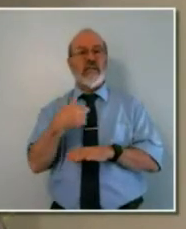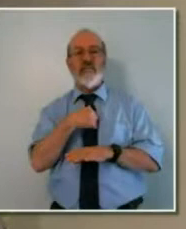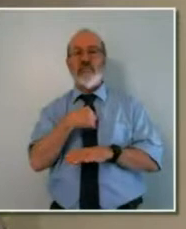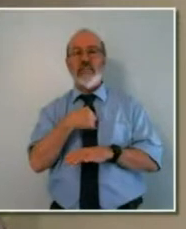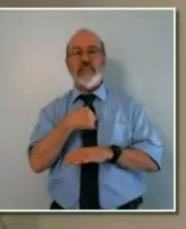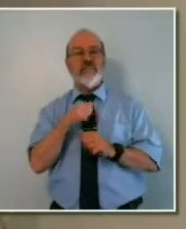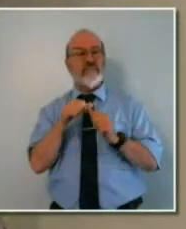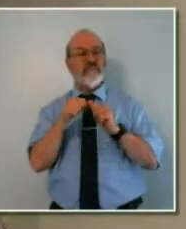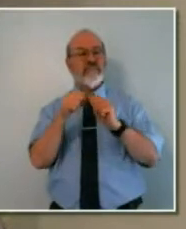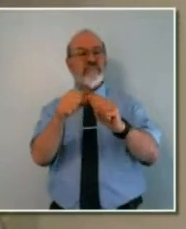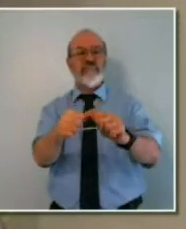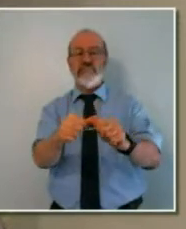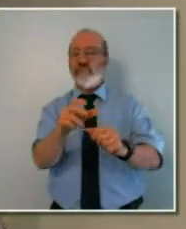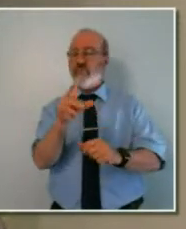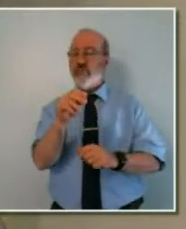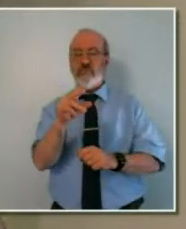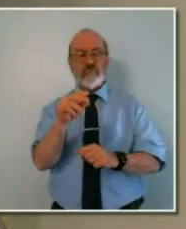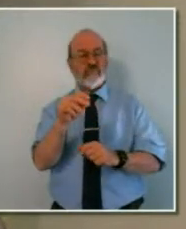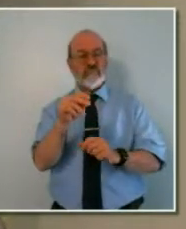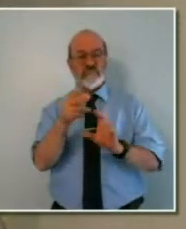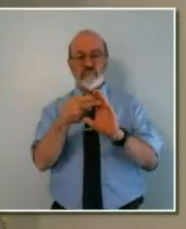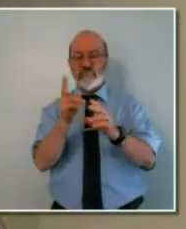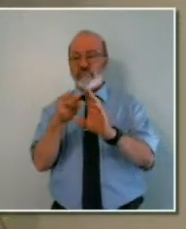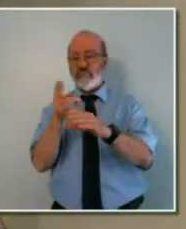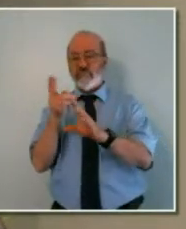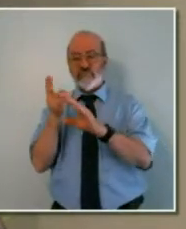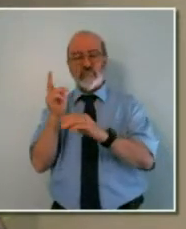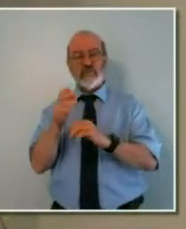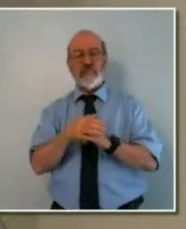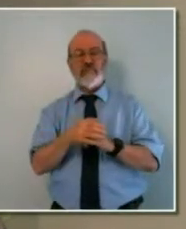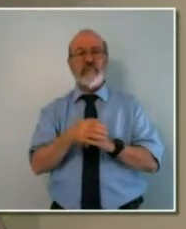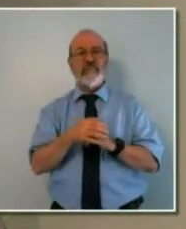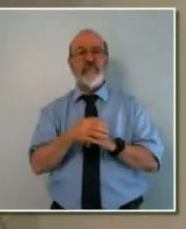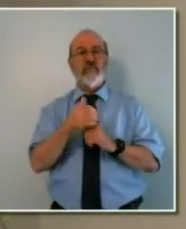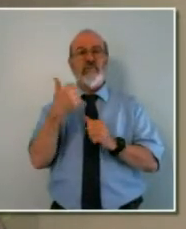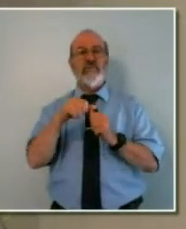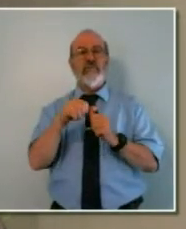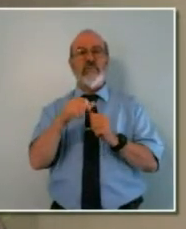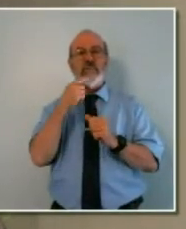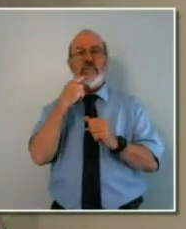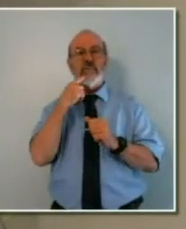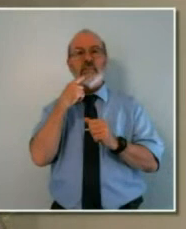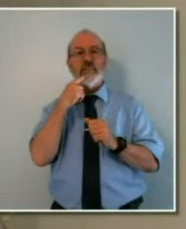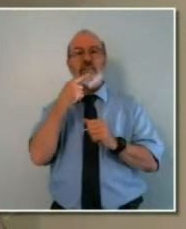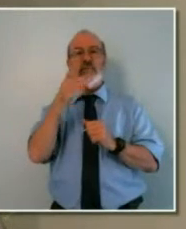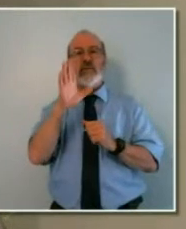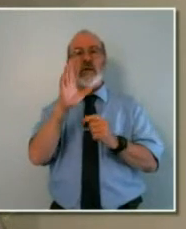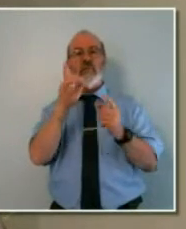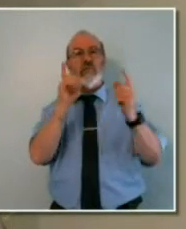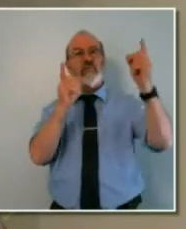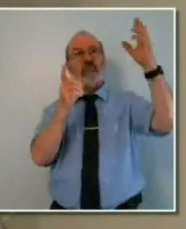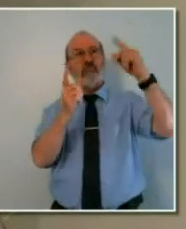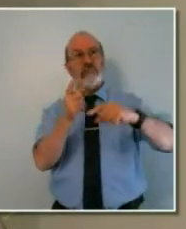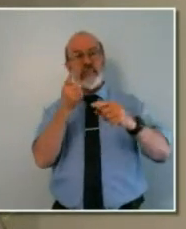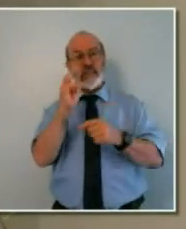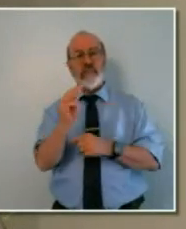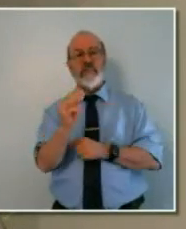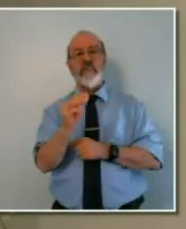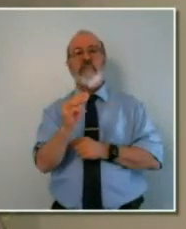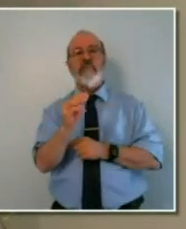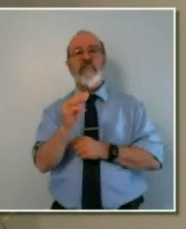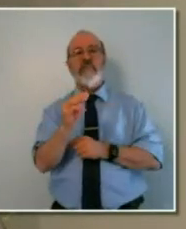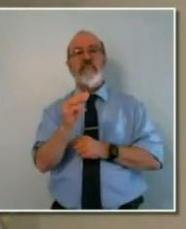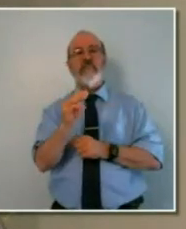our perseverance is suspect. You remember it says here that God will meet him that remember him